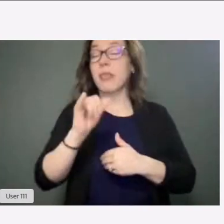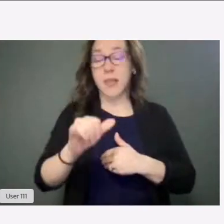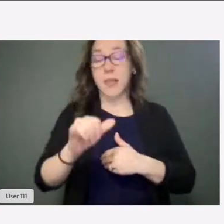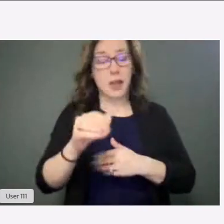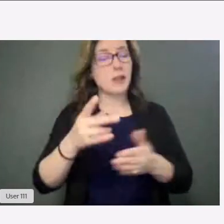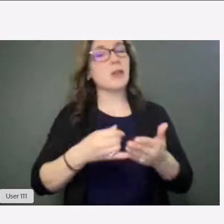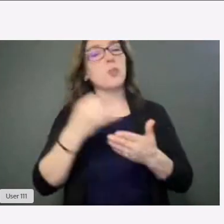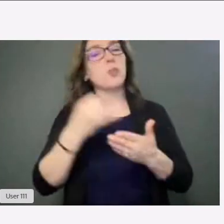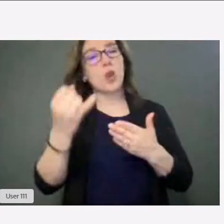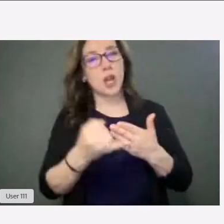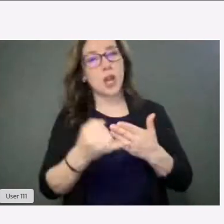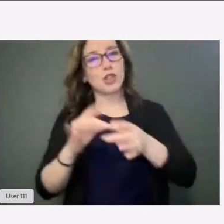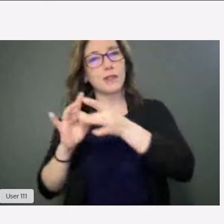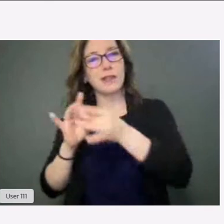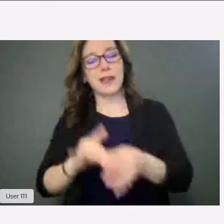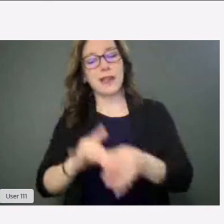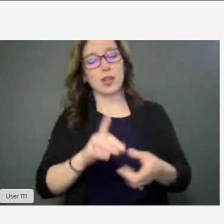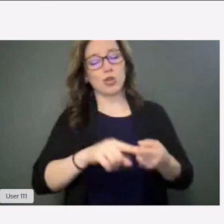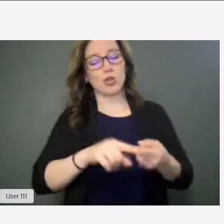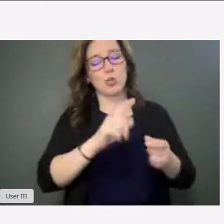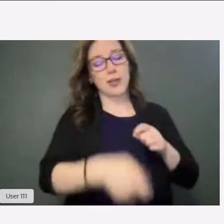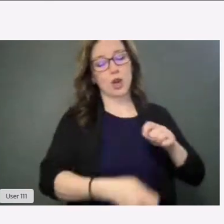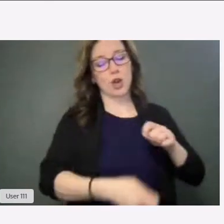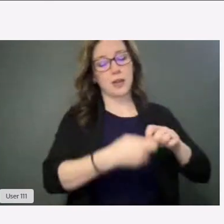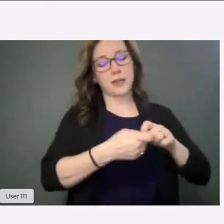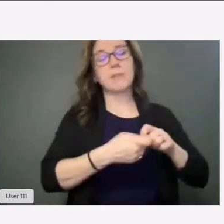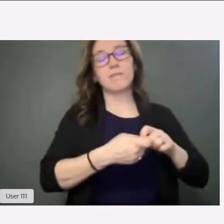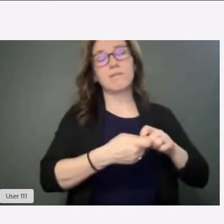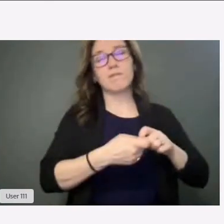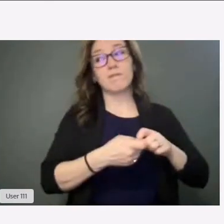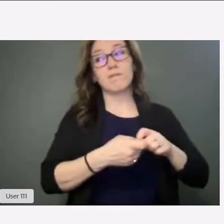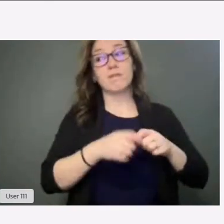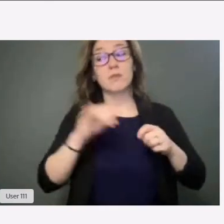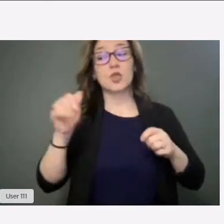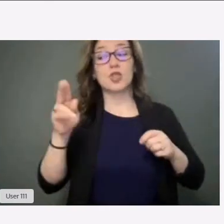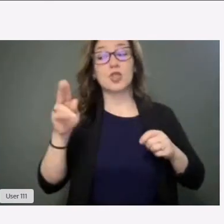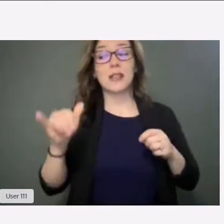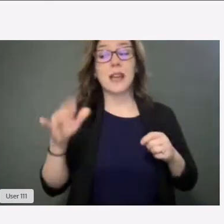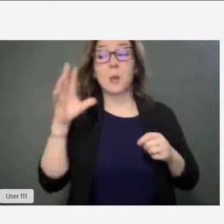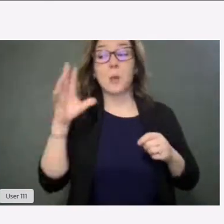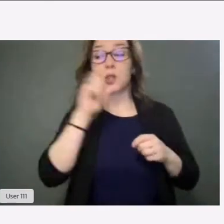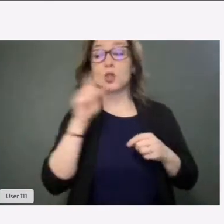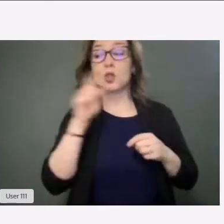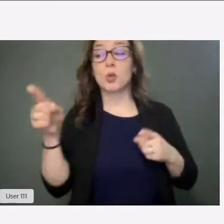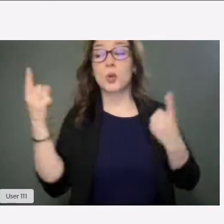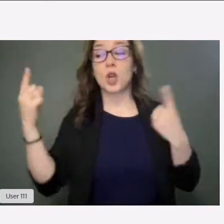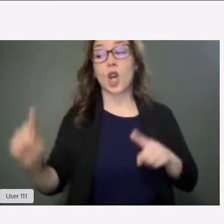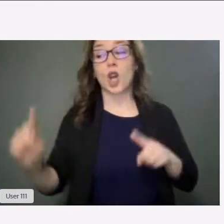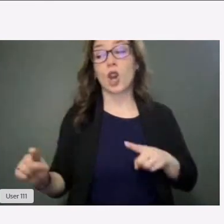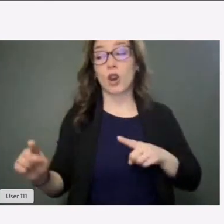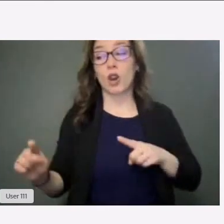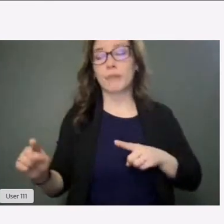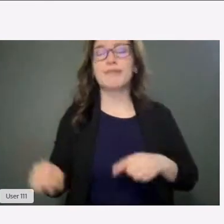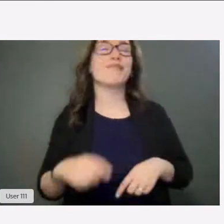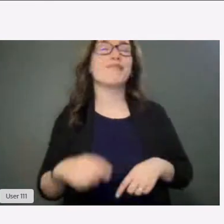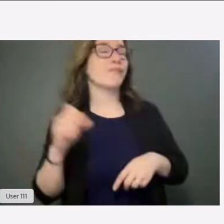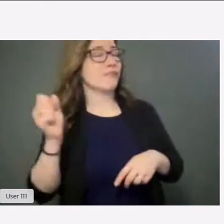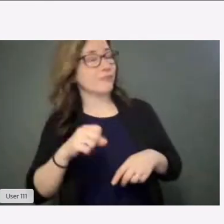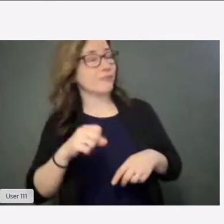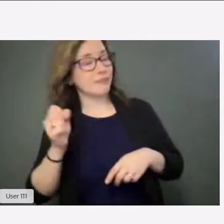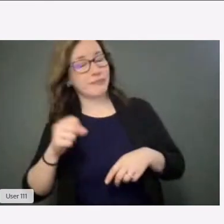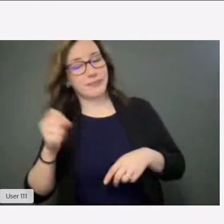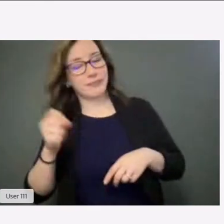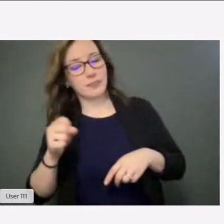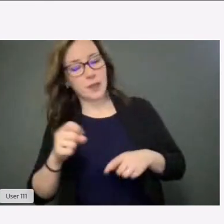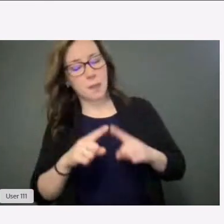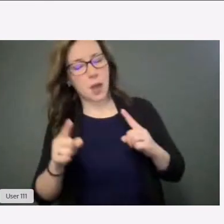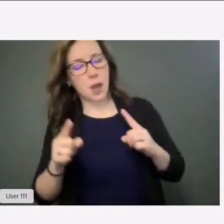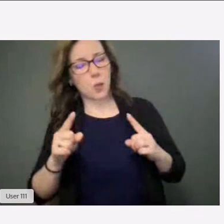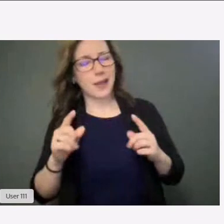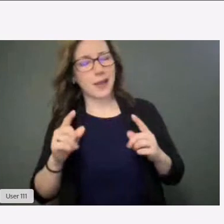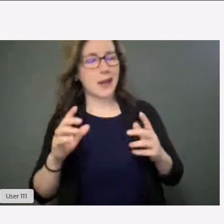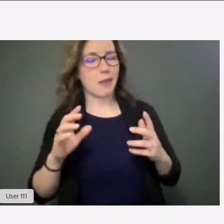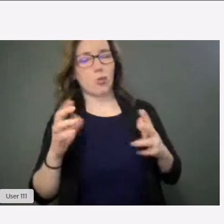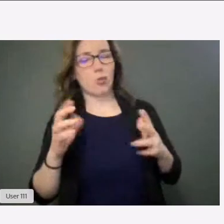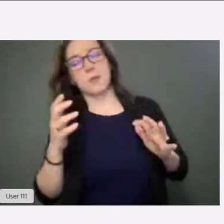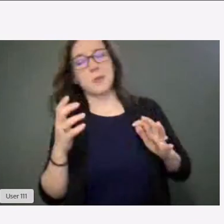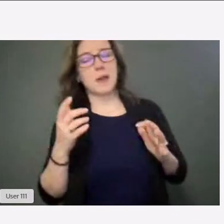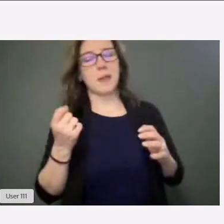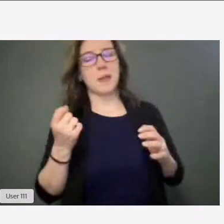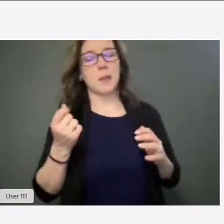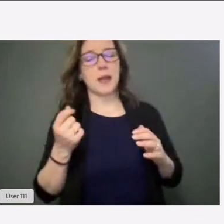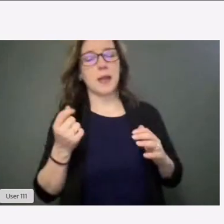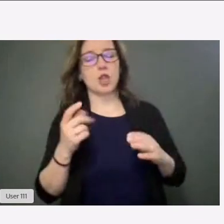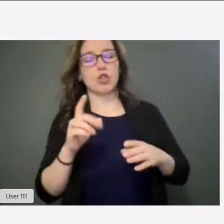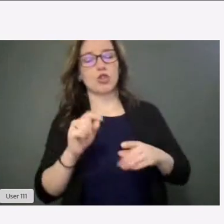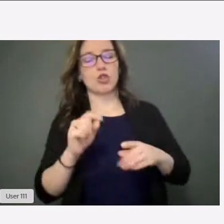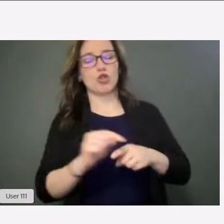as projects with a linkage to terrorism. So within the NOFO, Ginny, I assume you would concur. I would, but what trips me up a little bit on this one